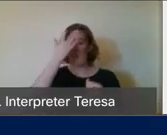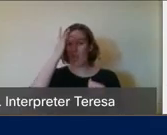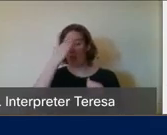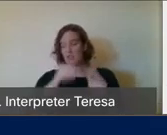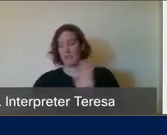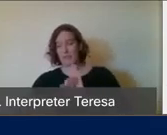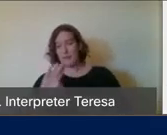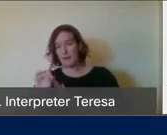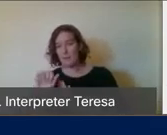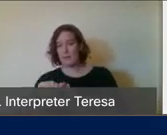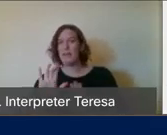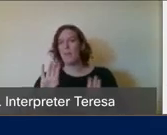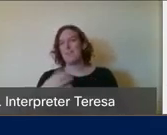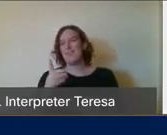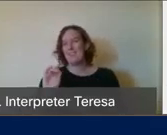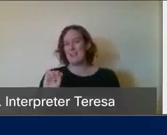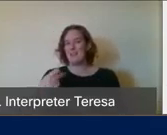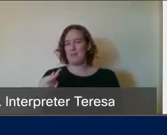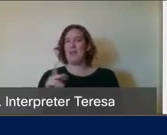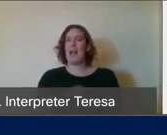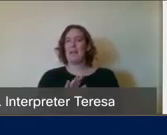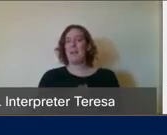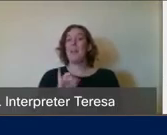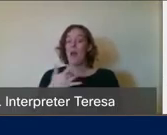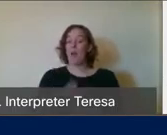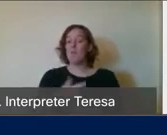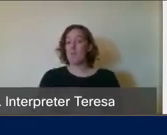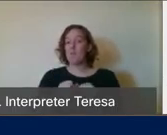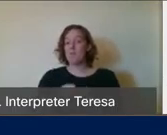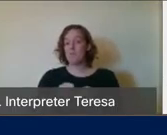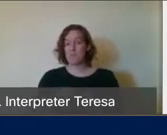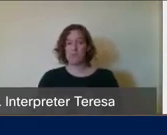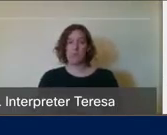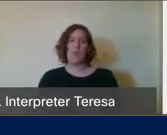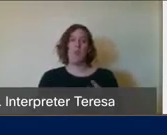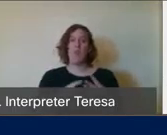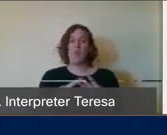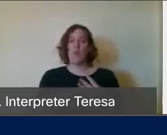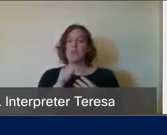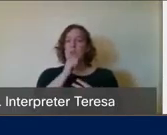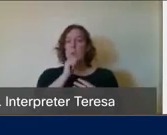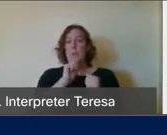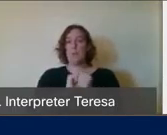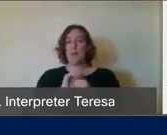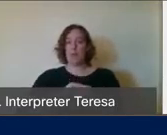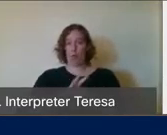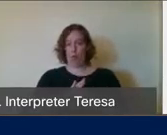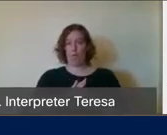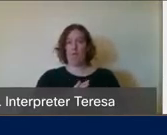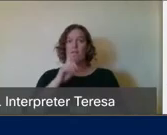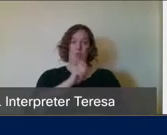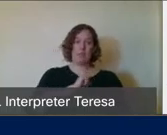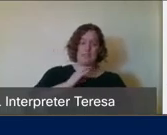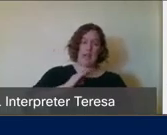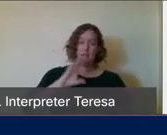DSP Academy. It's ongoing and is available. Coping with COVID for staff and provider and community